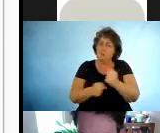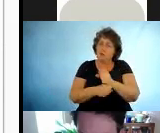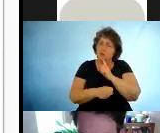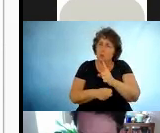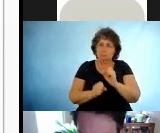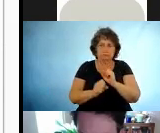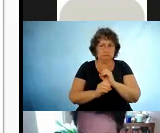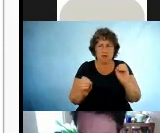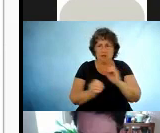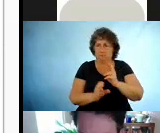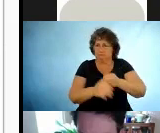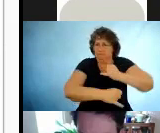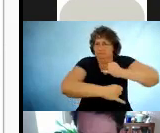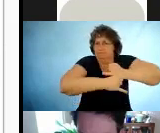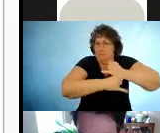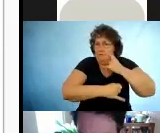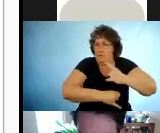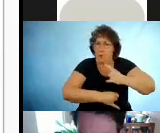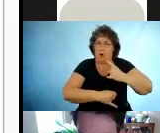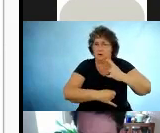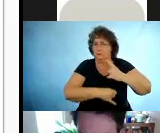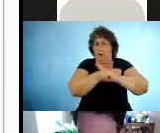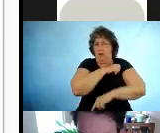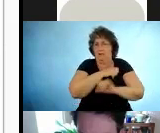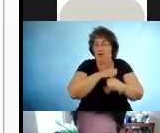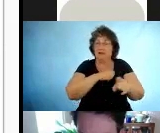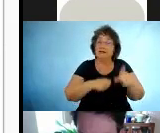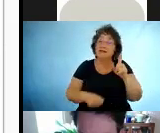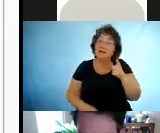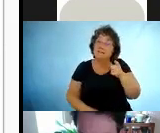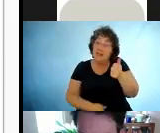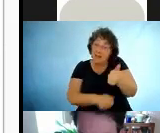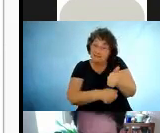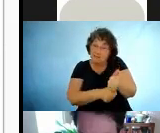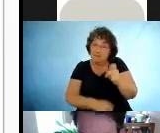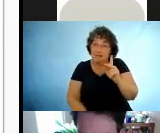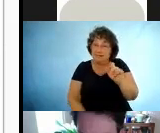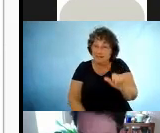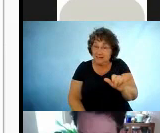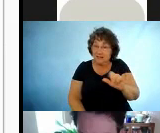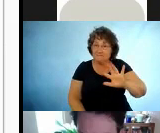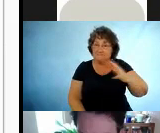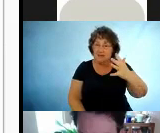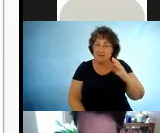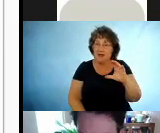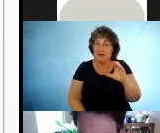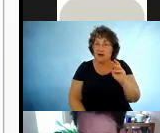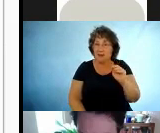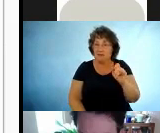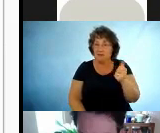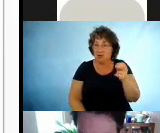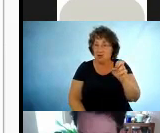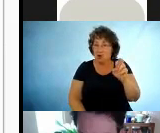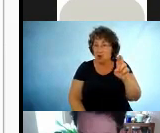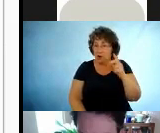institutionalization. He was Kentucky's 5th Commissioner of Juvenile Justice and was instrumental in